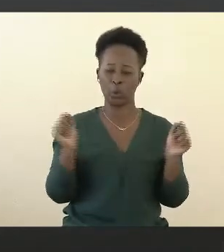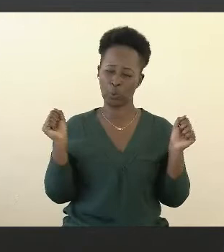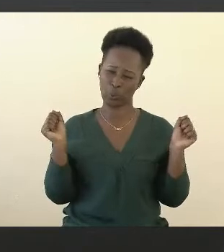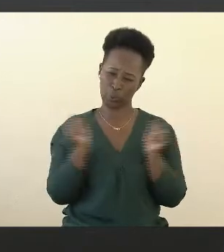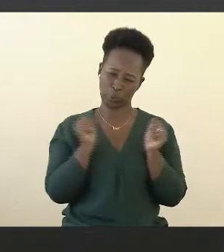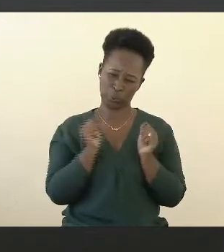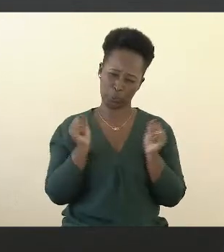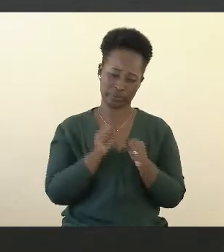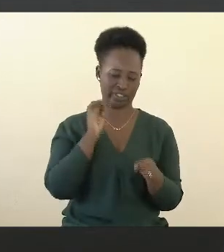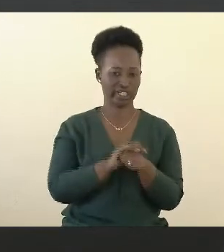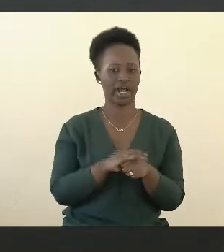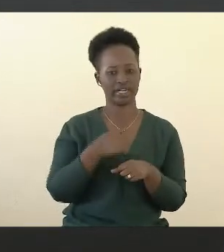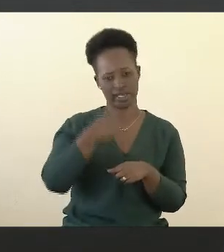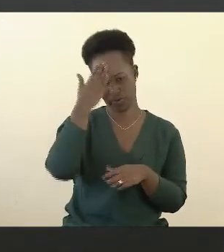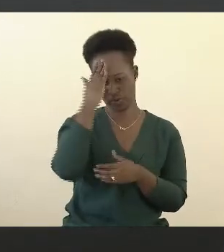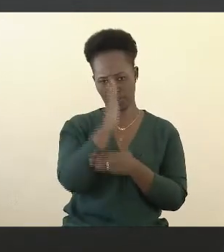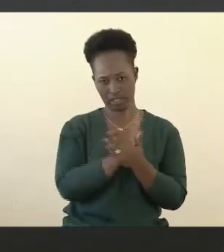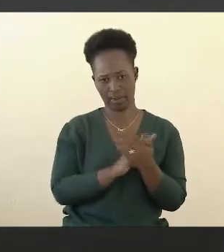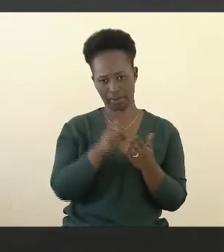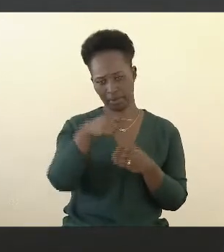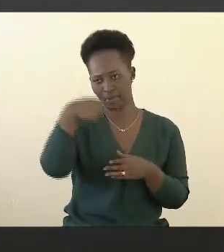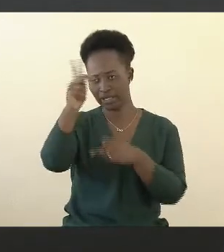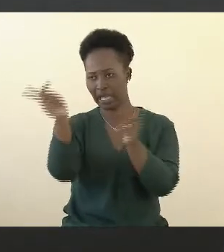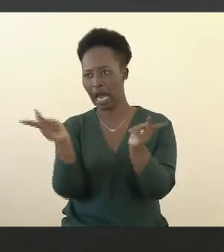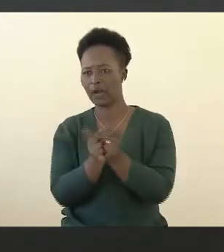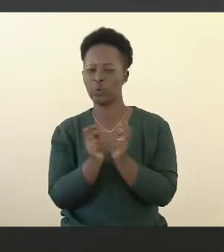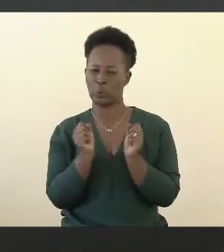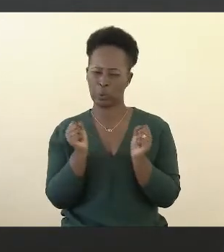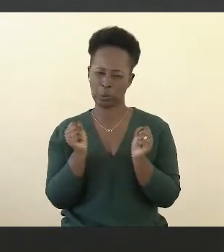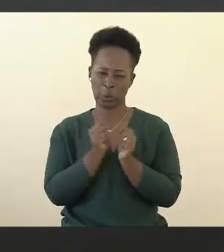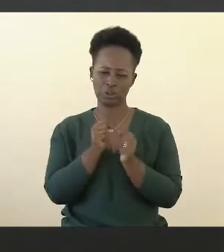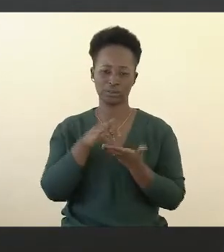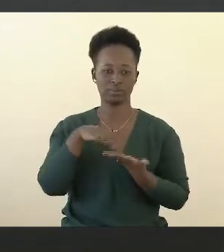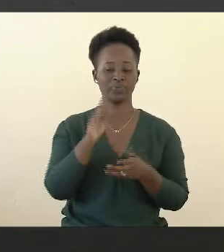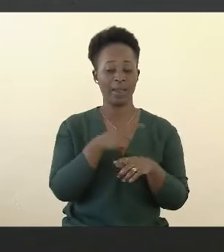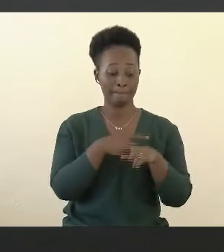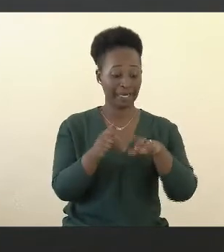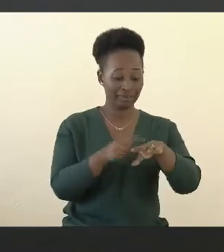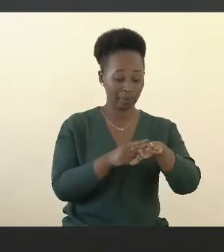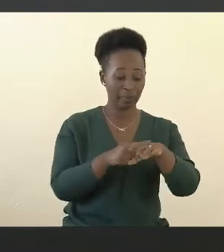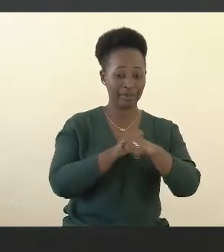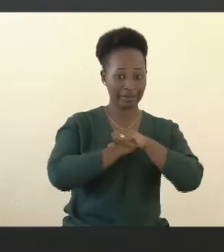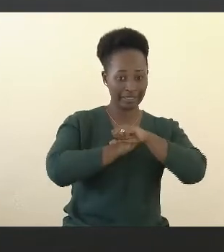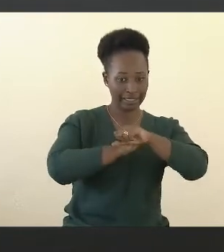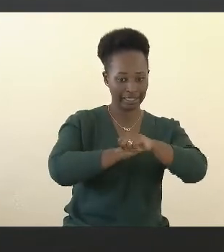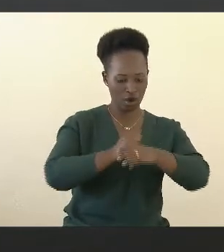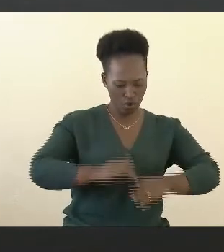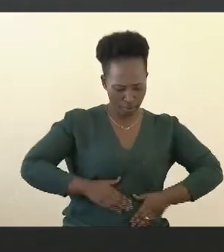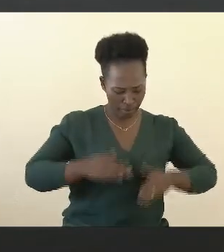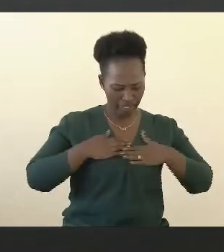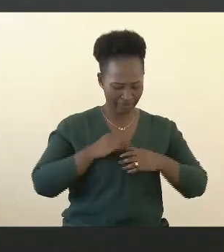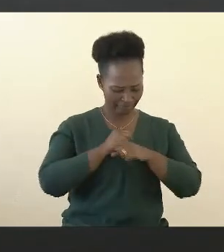in an environment where it is too cold. The skin does the function of bringing back, raising back